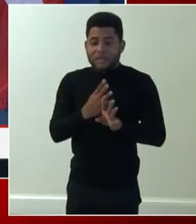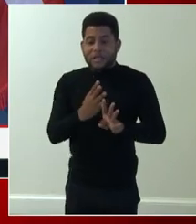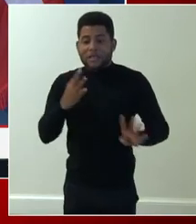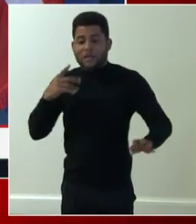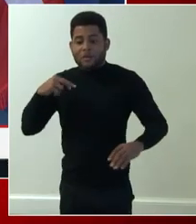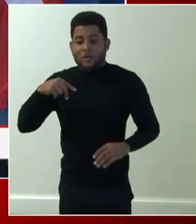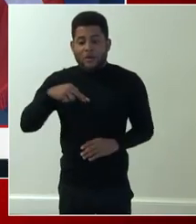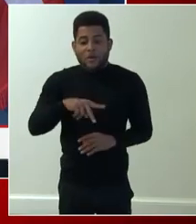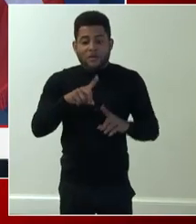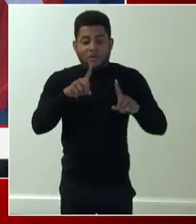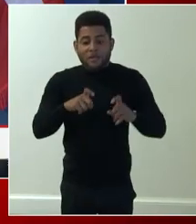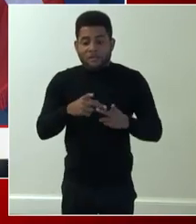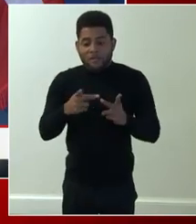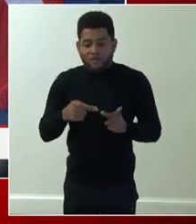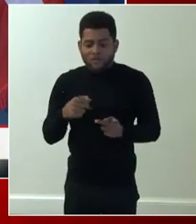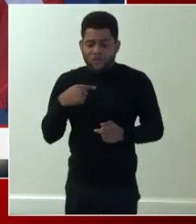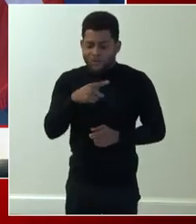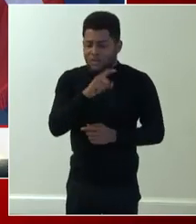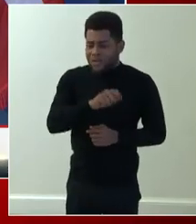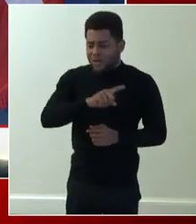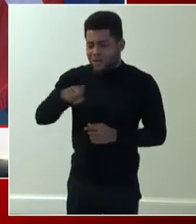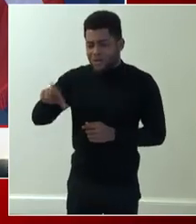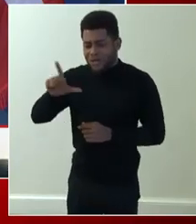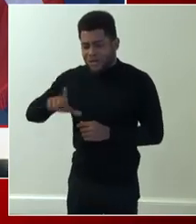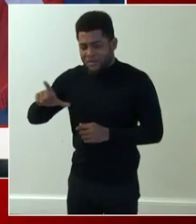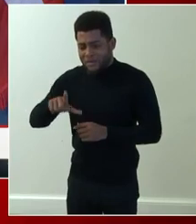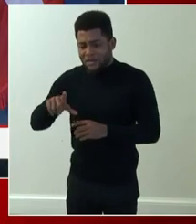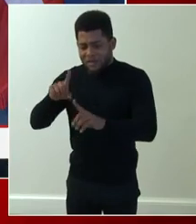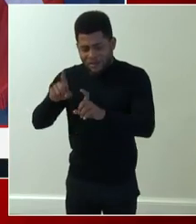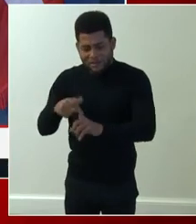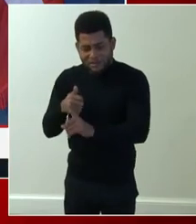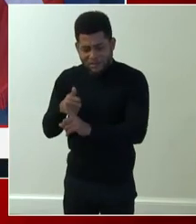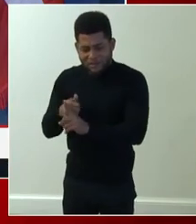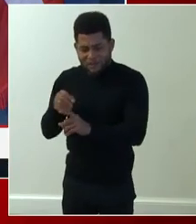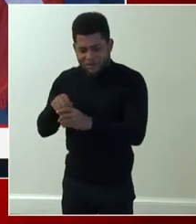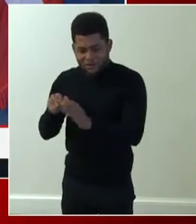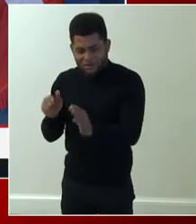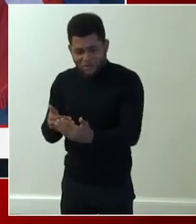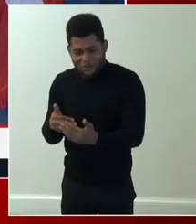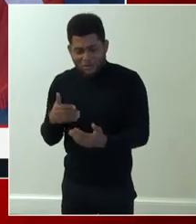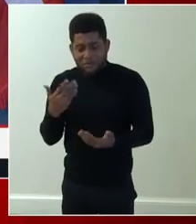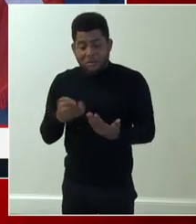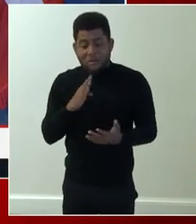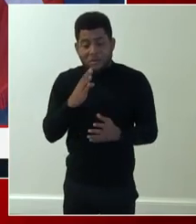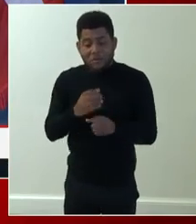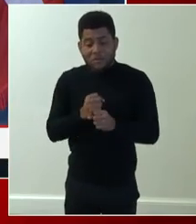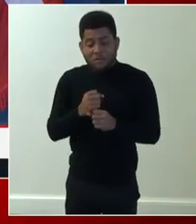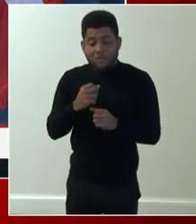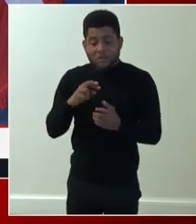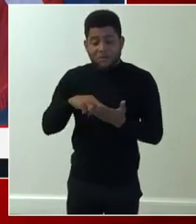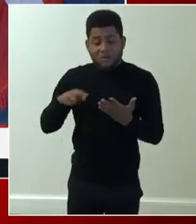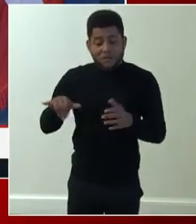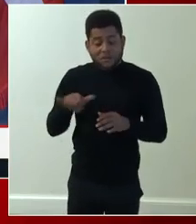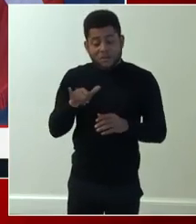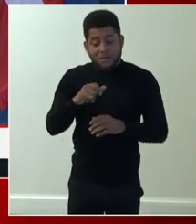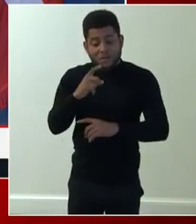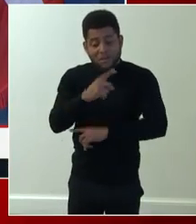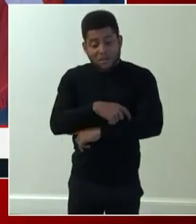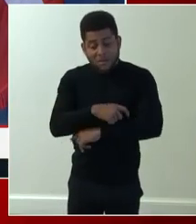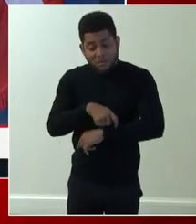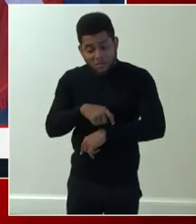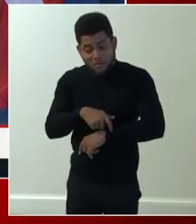testing site. You can go to a library, get a test yourself kit, and you're probably going to get your results in about the same time. Is that right,